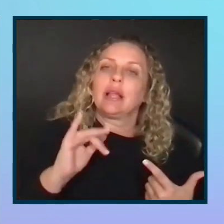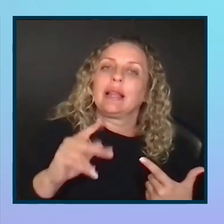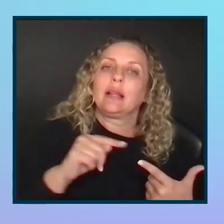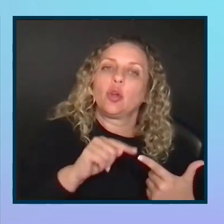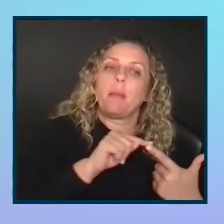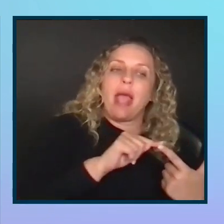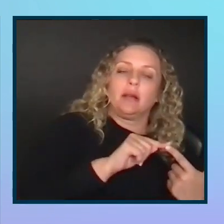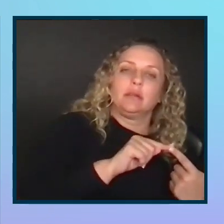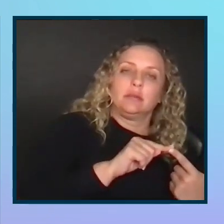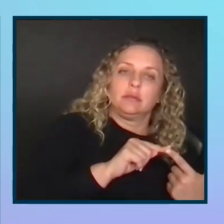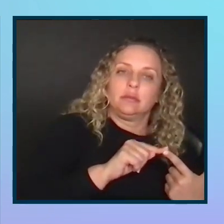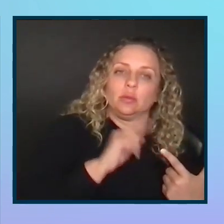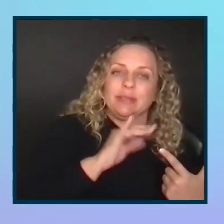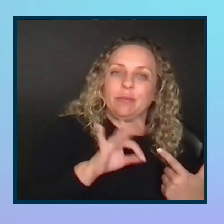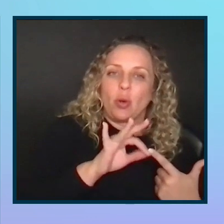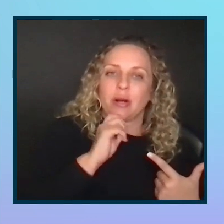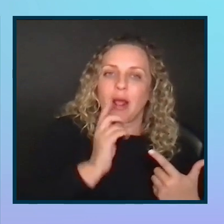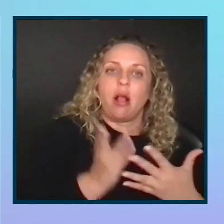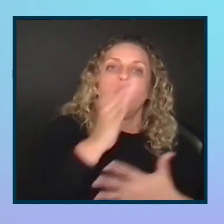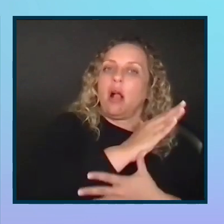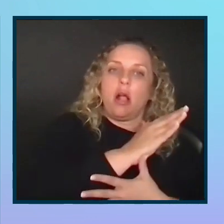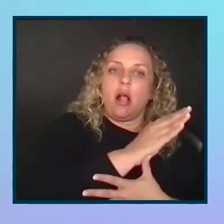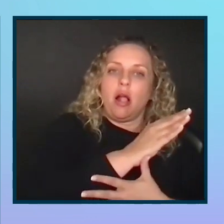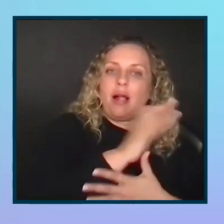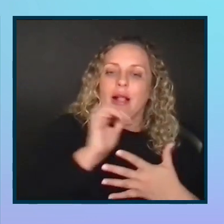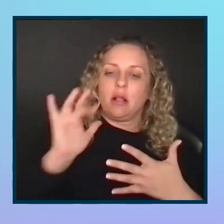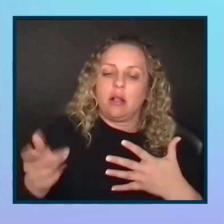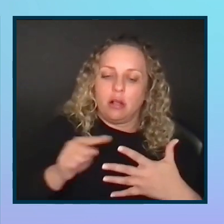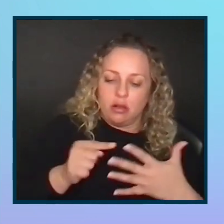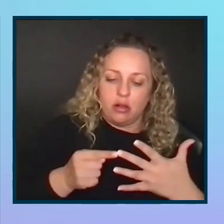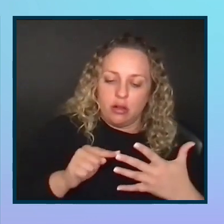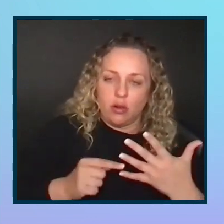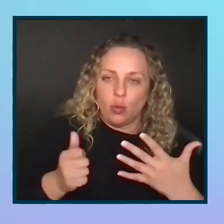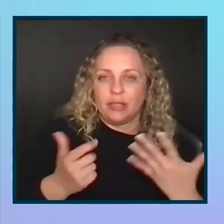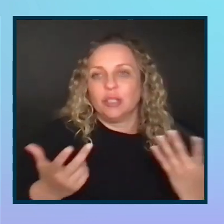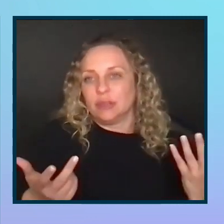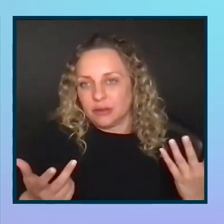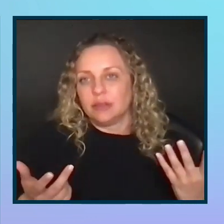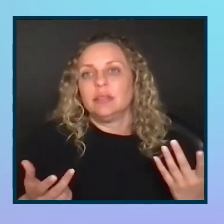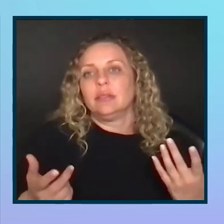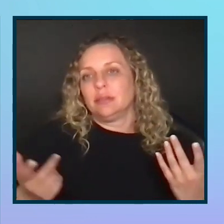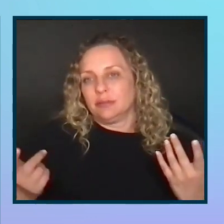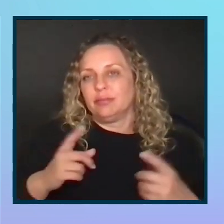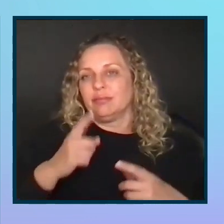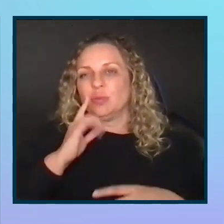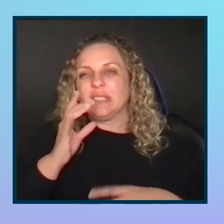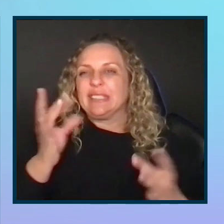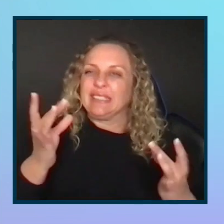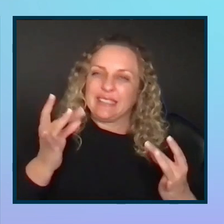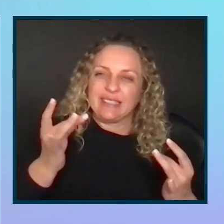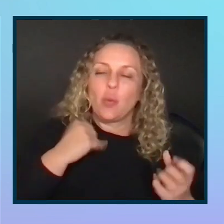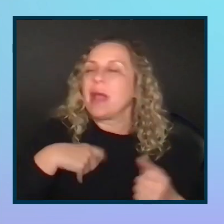step 2, I think is really important. It just gets tricky when you're thinking about progressive disclosure, or not progressive disclosure. I could give a whole